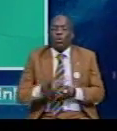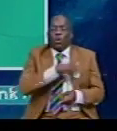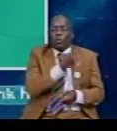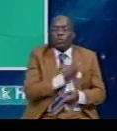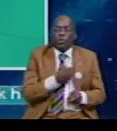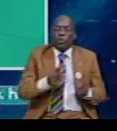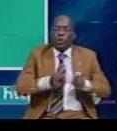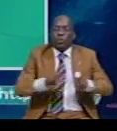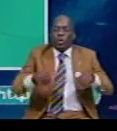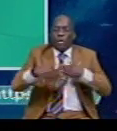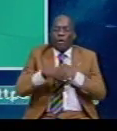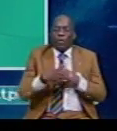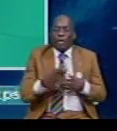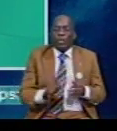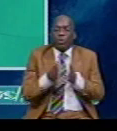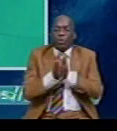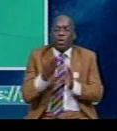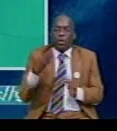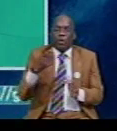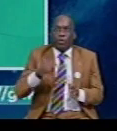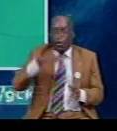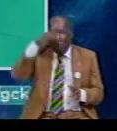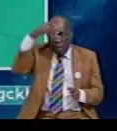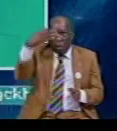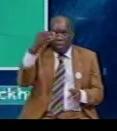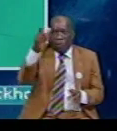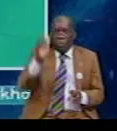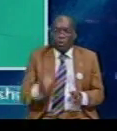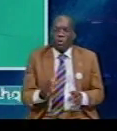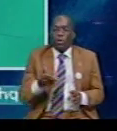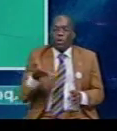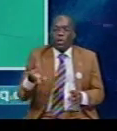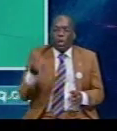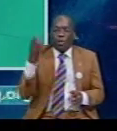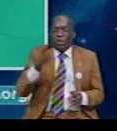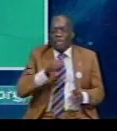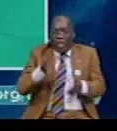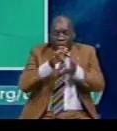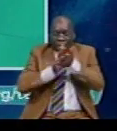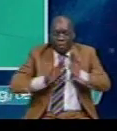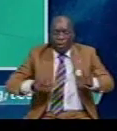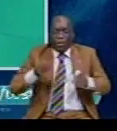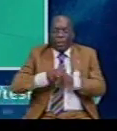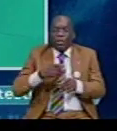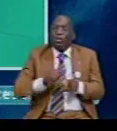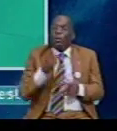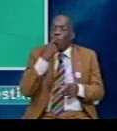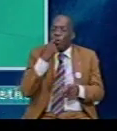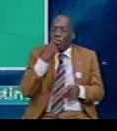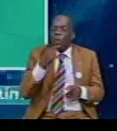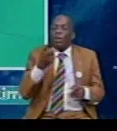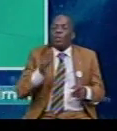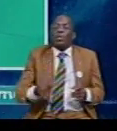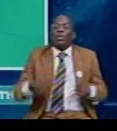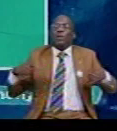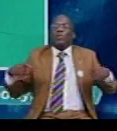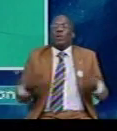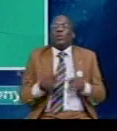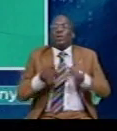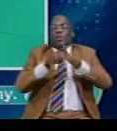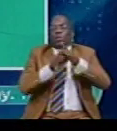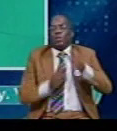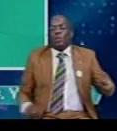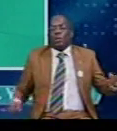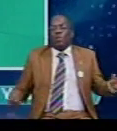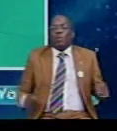God, there was a calmness in her mouth. And after the prayer, the pain vanished. Glory be to God.